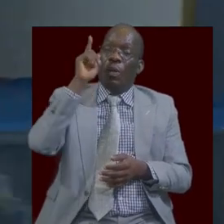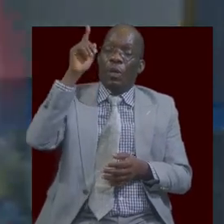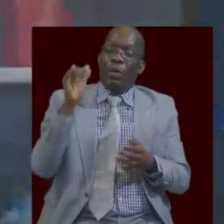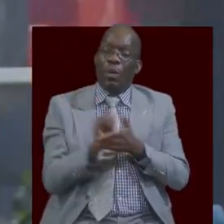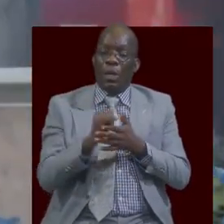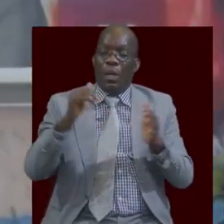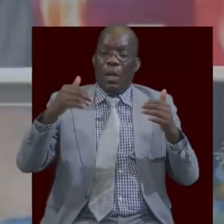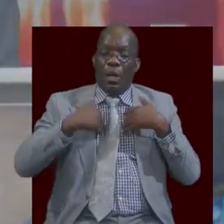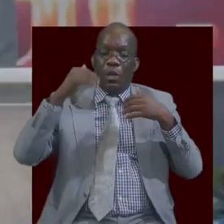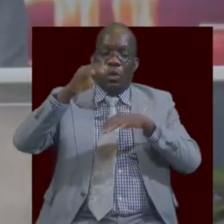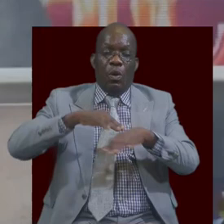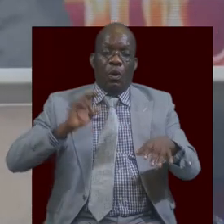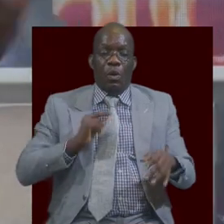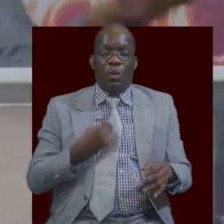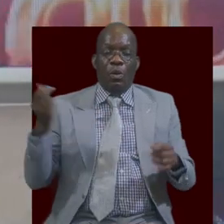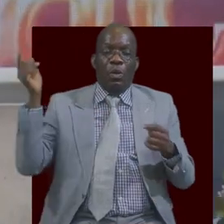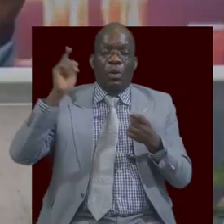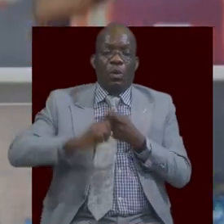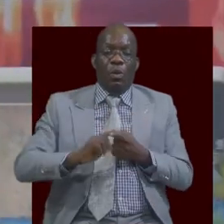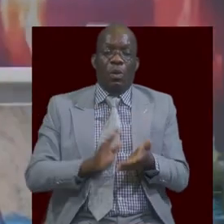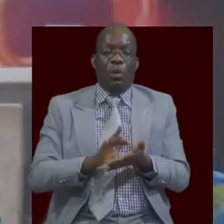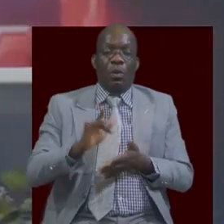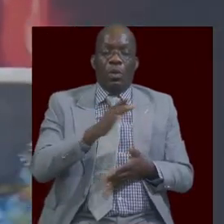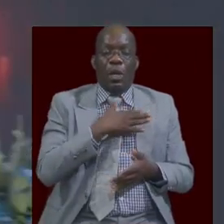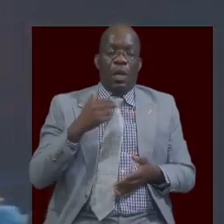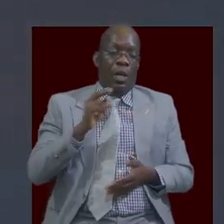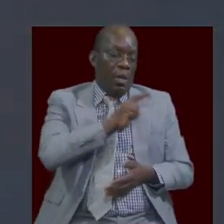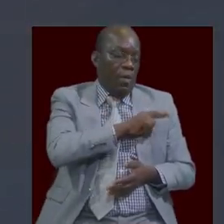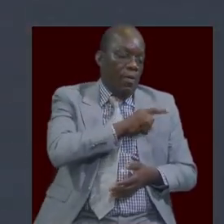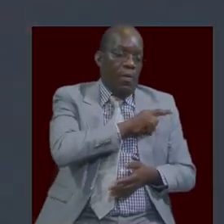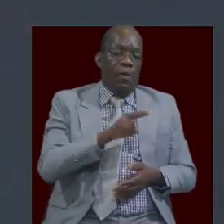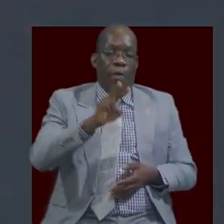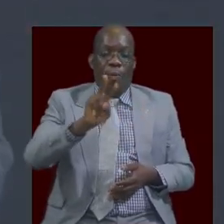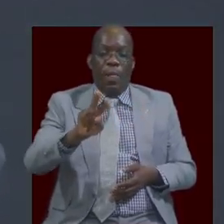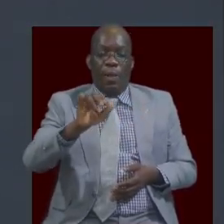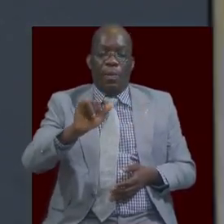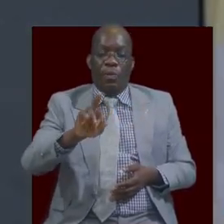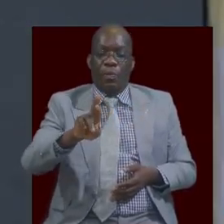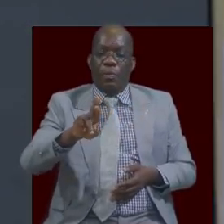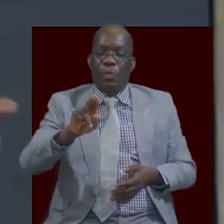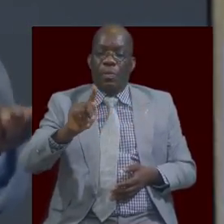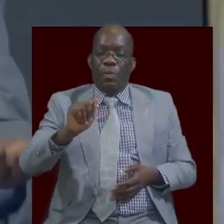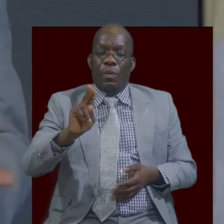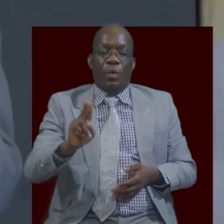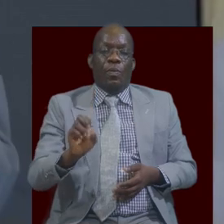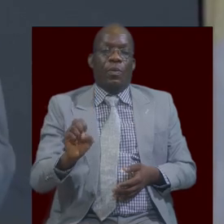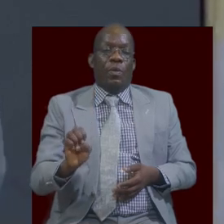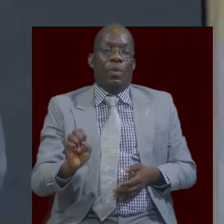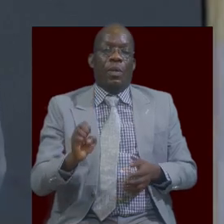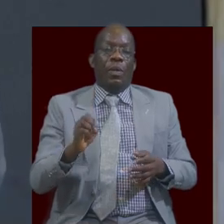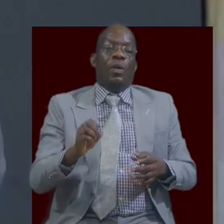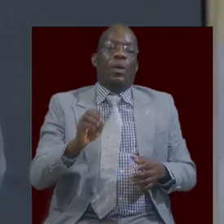to glory and to virtue. Then it says in verse 4, it says,